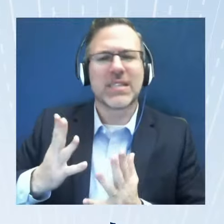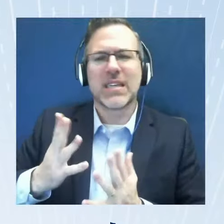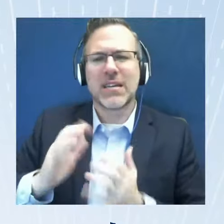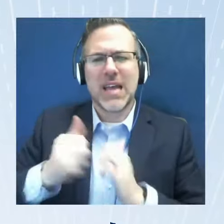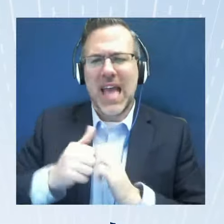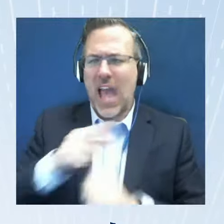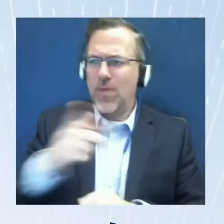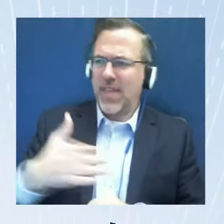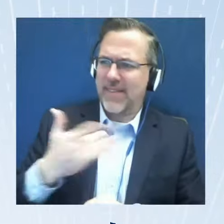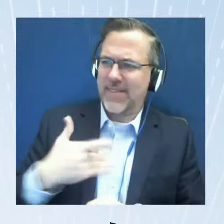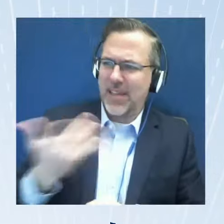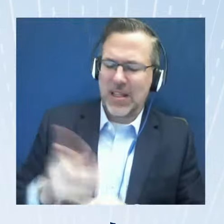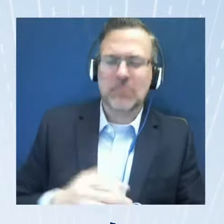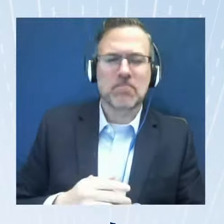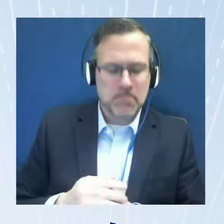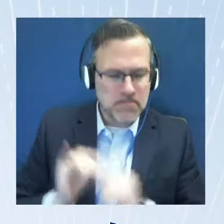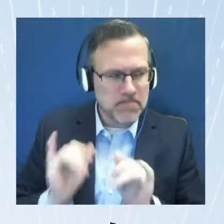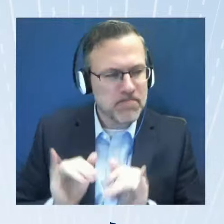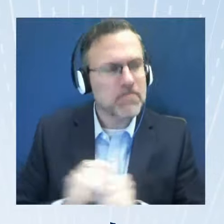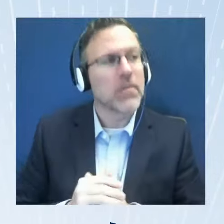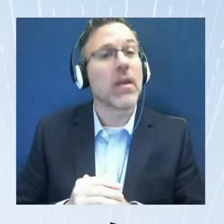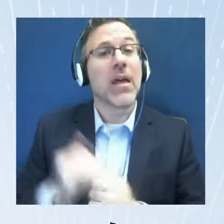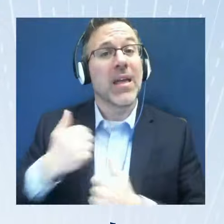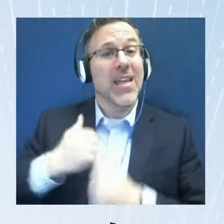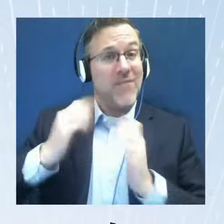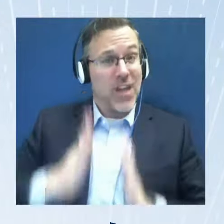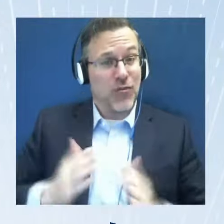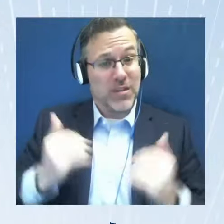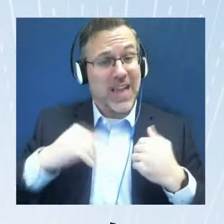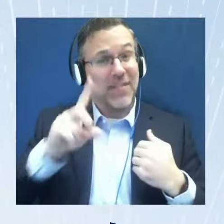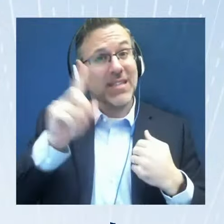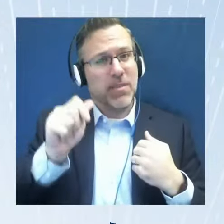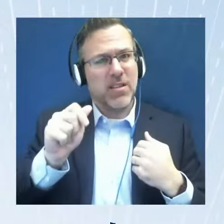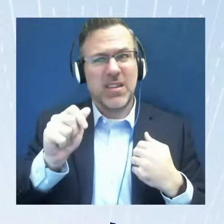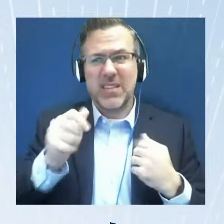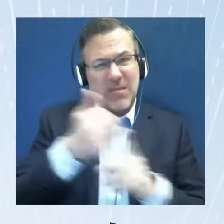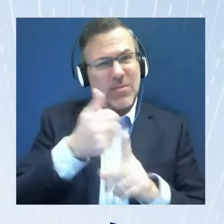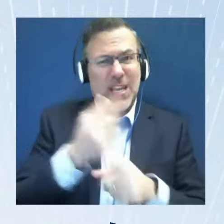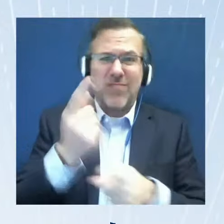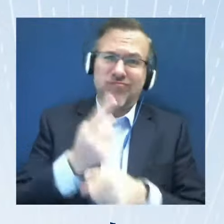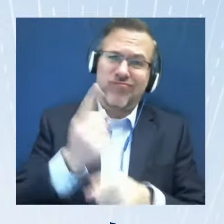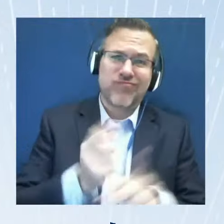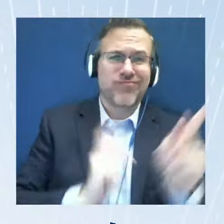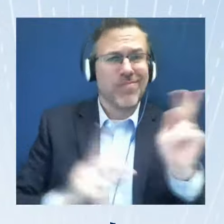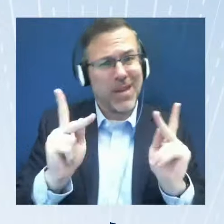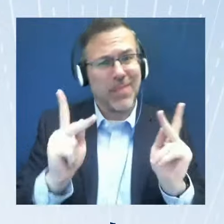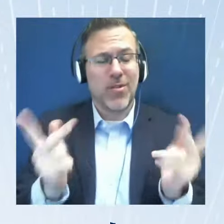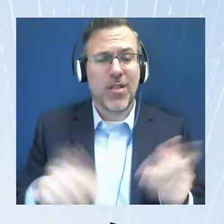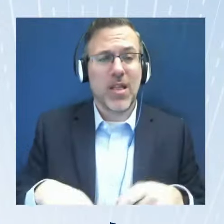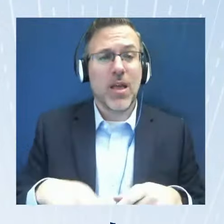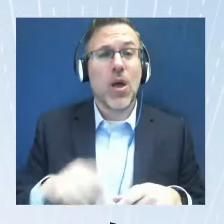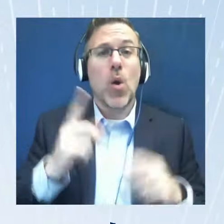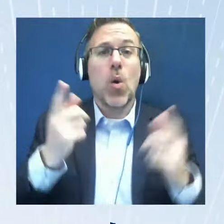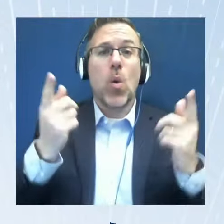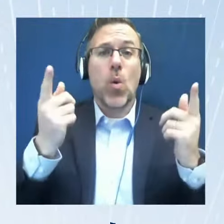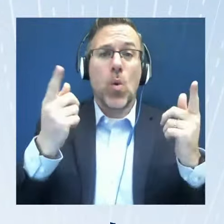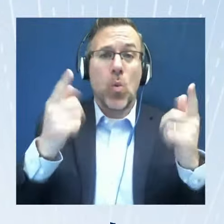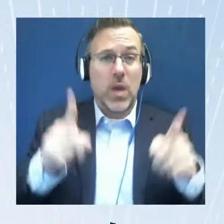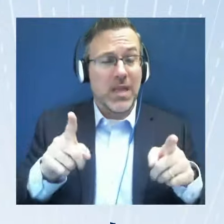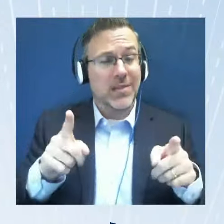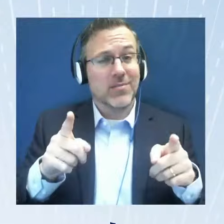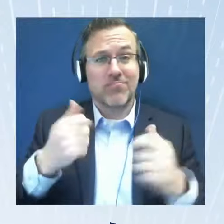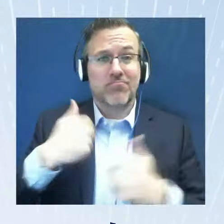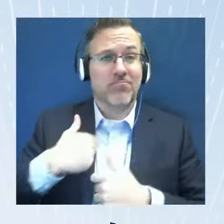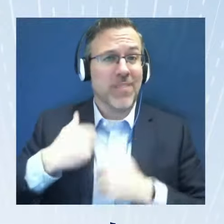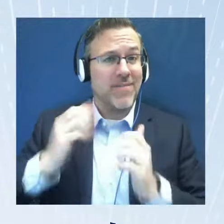ostensibly. Veterans with disabilities are people with disabilities. When one of our members reaches their destination in air travel, if their chair